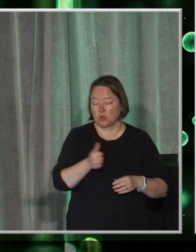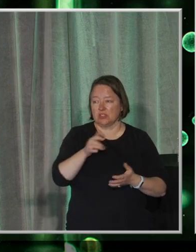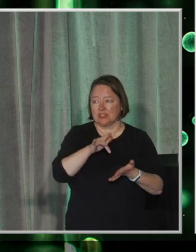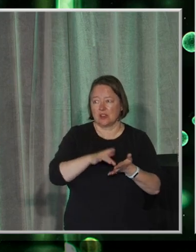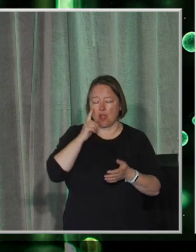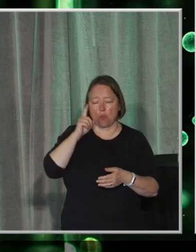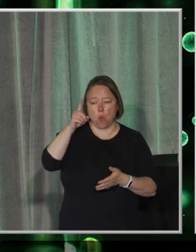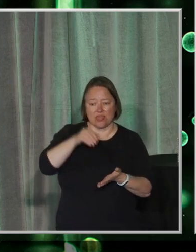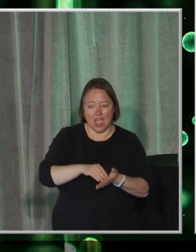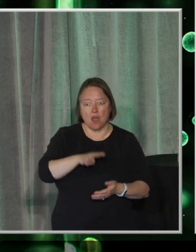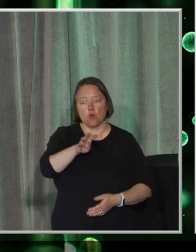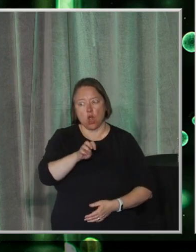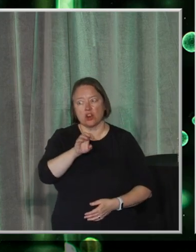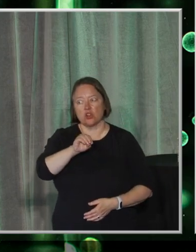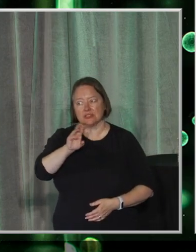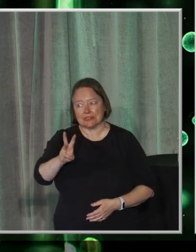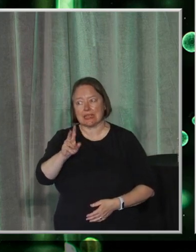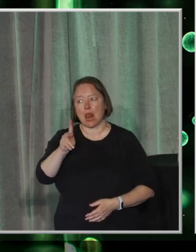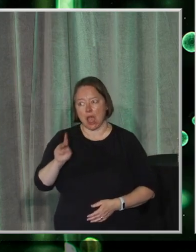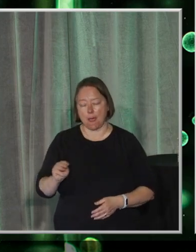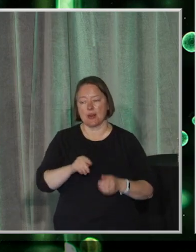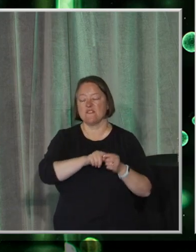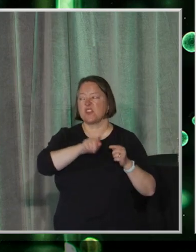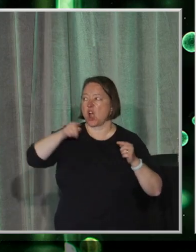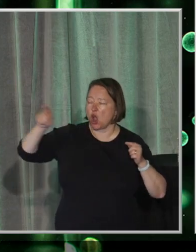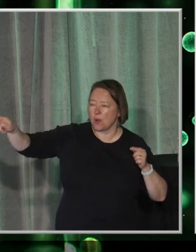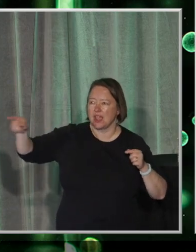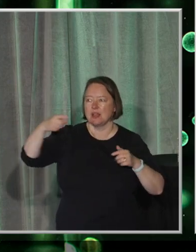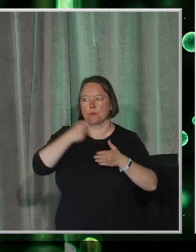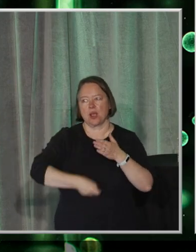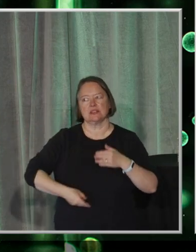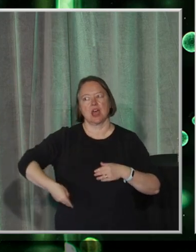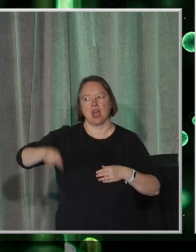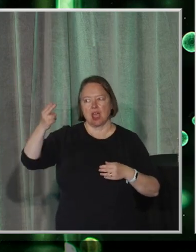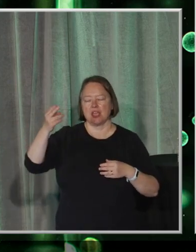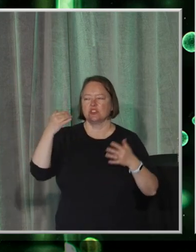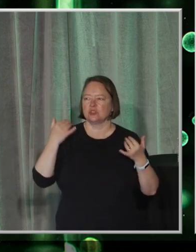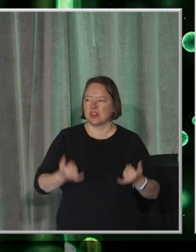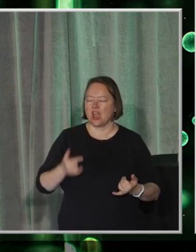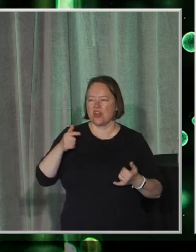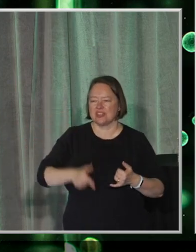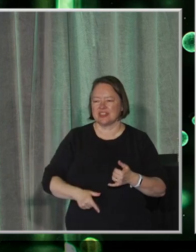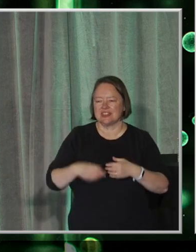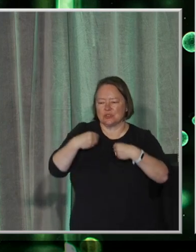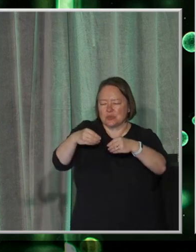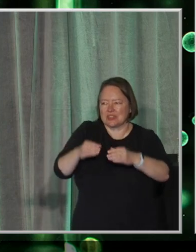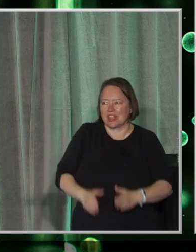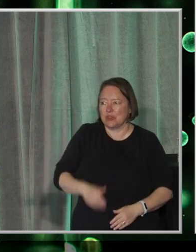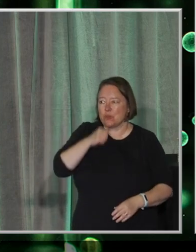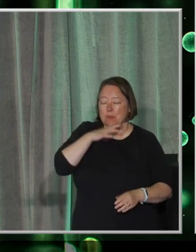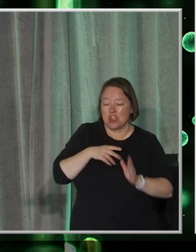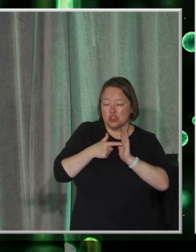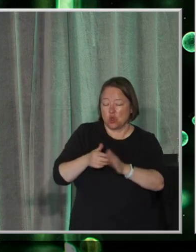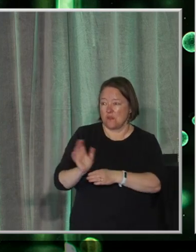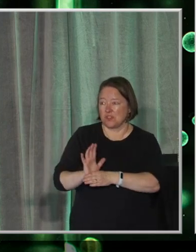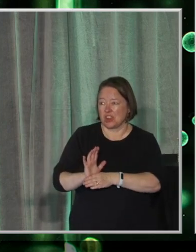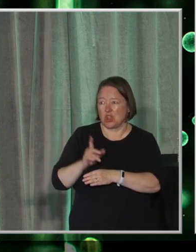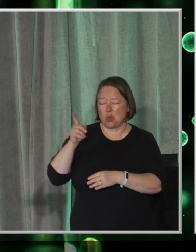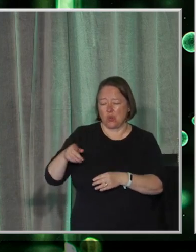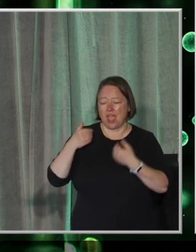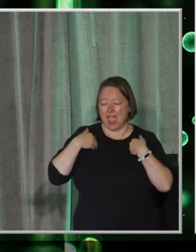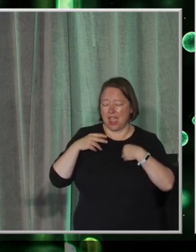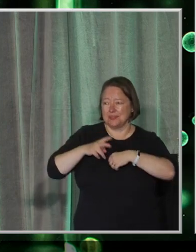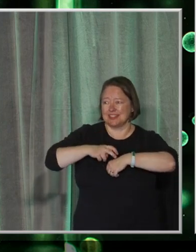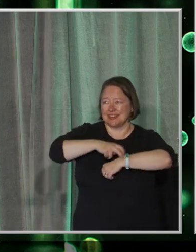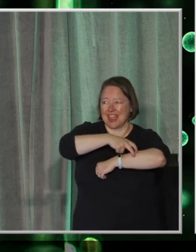over 1,406 kilometers away, the price will be very high. So now these retailers, these women I showed you in the video, will be having